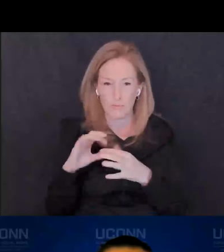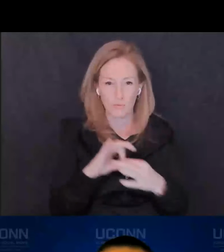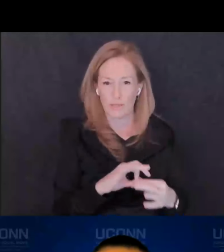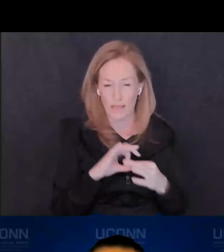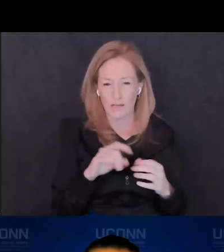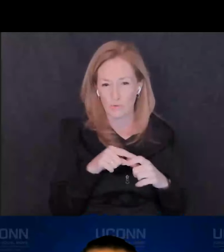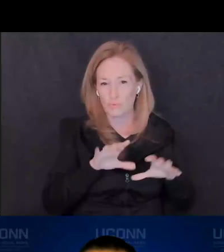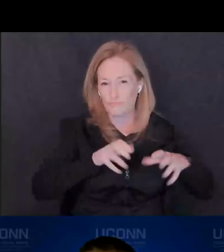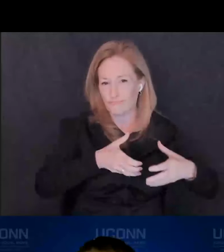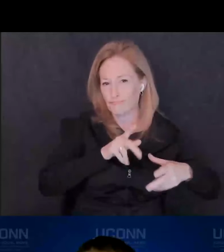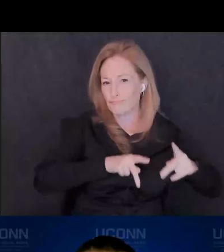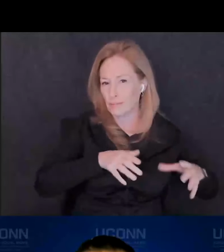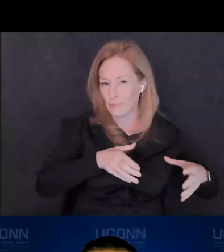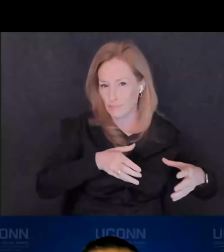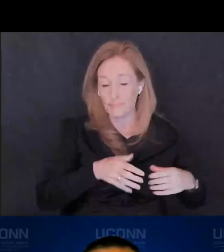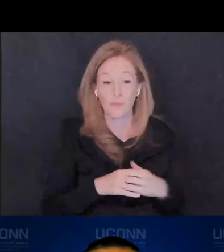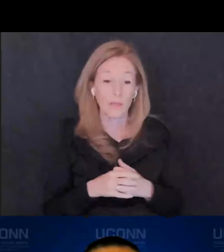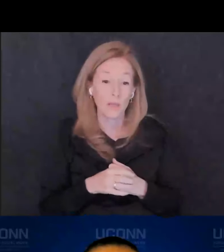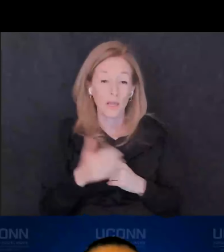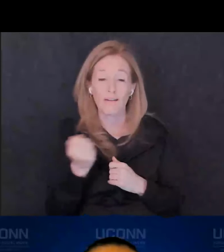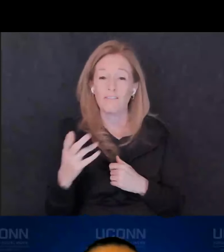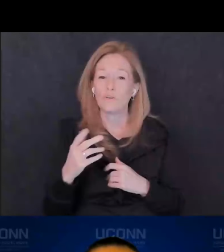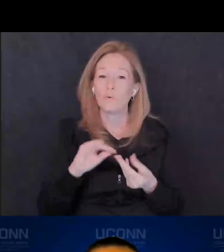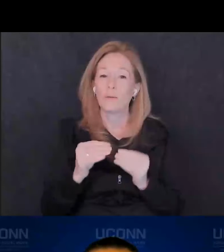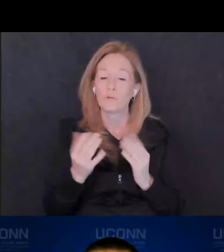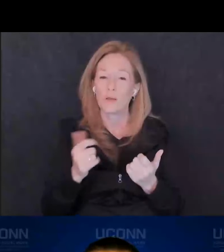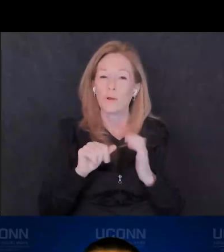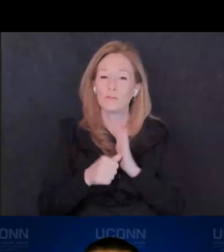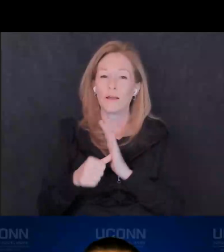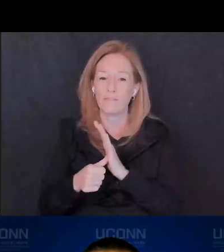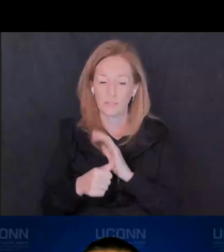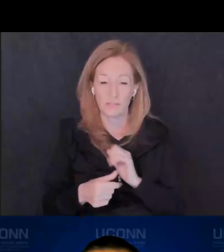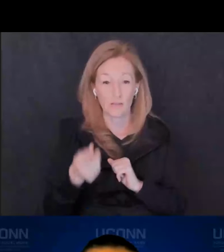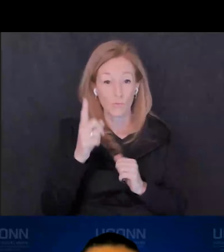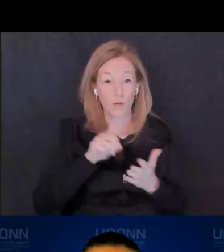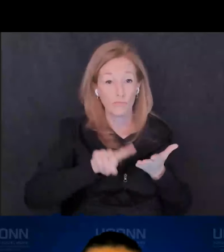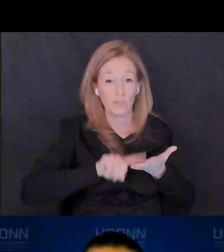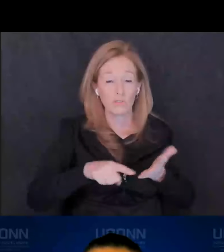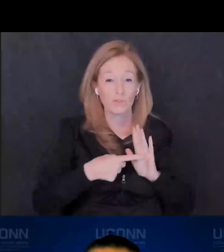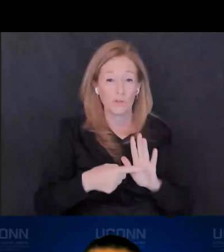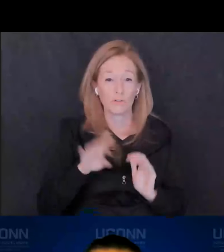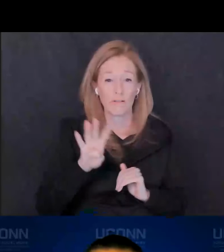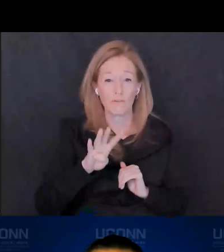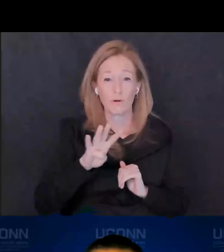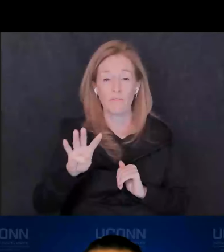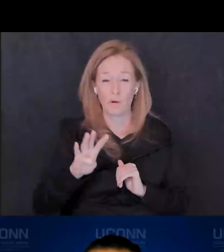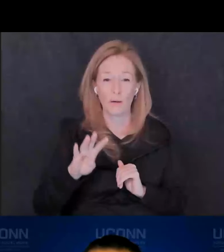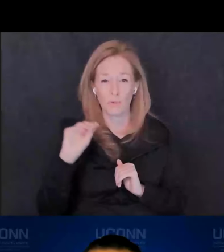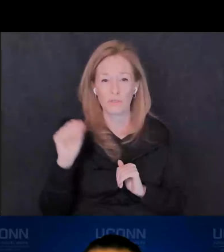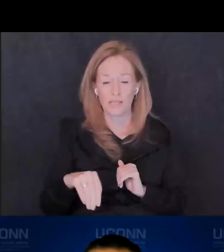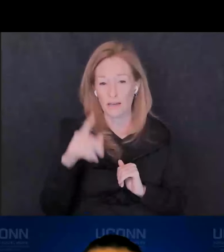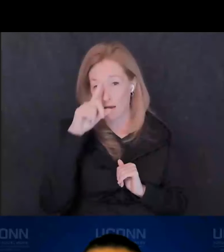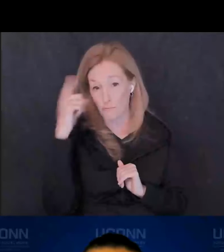So a few specific statistics I want to point out. One study found that 44% of Black LGBTQ